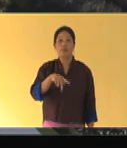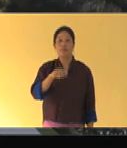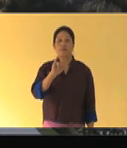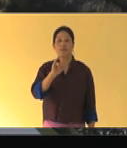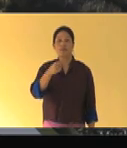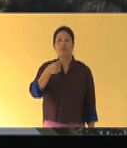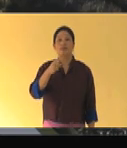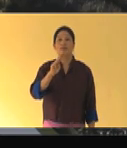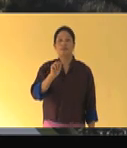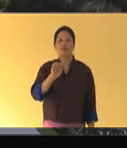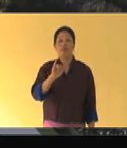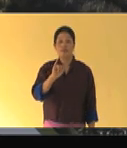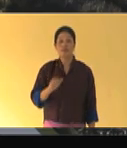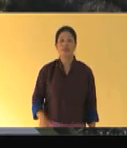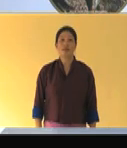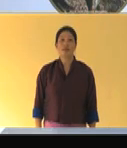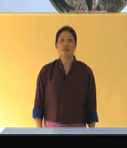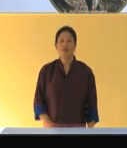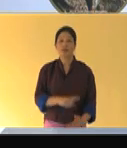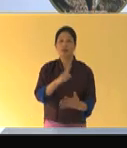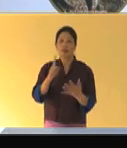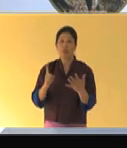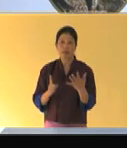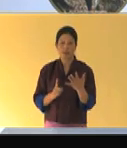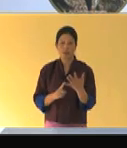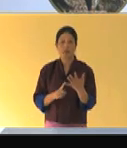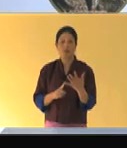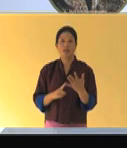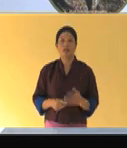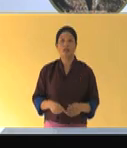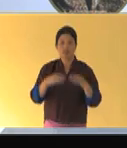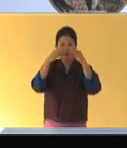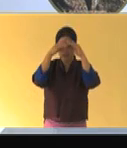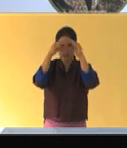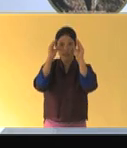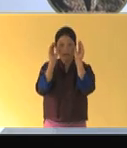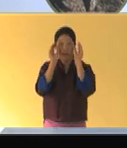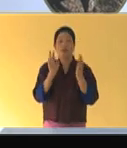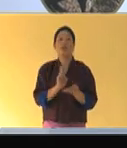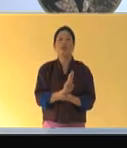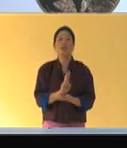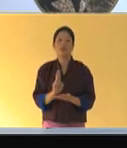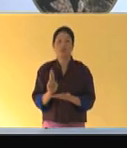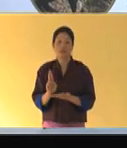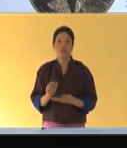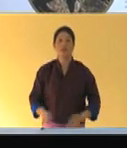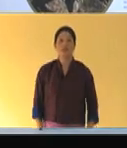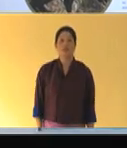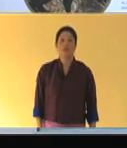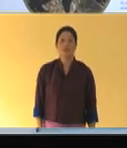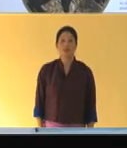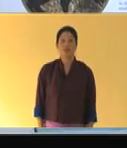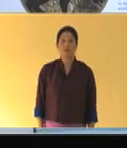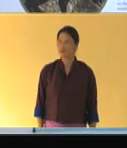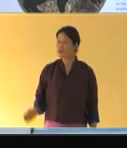the Royal Bengal tiger here. So we also have a few display of other species of plants, other species of